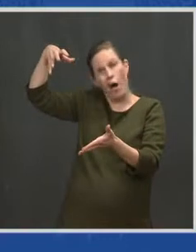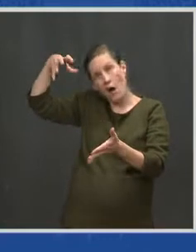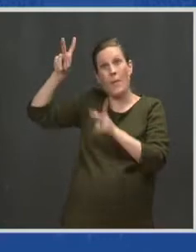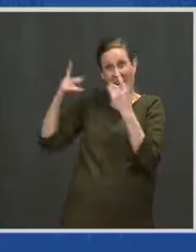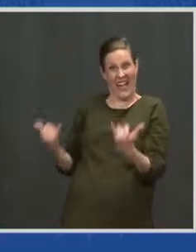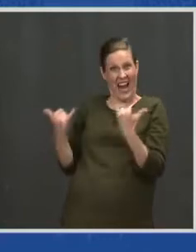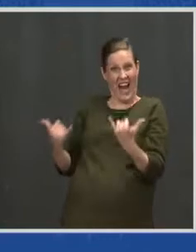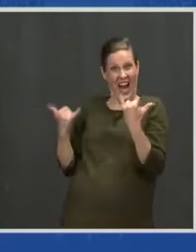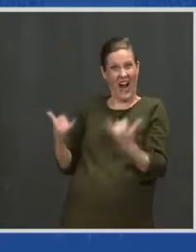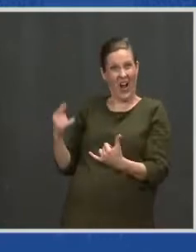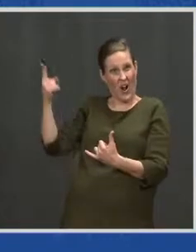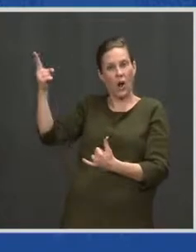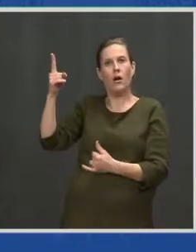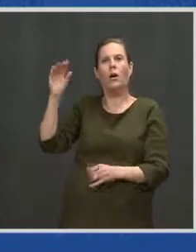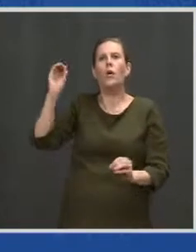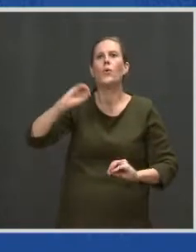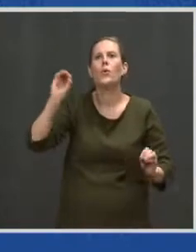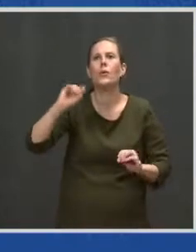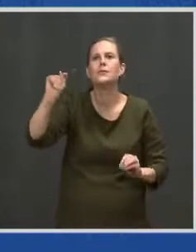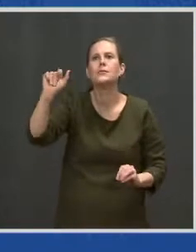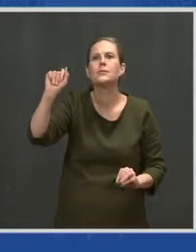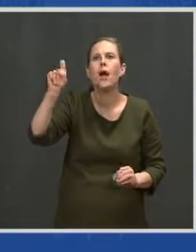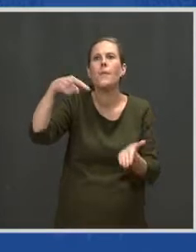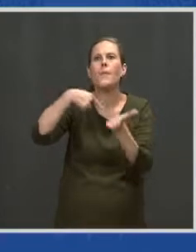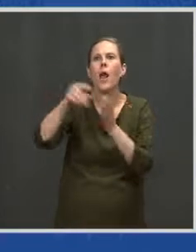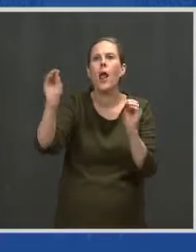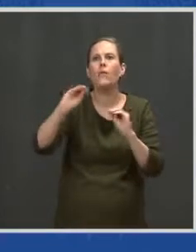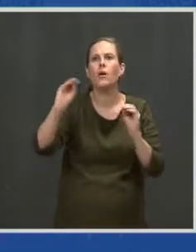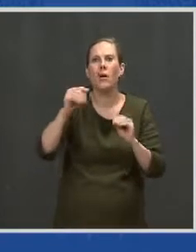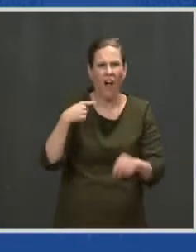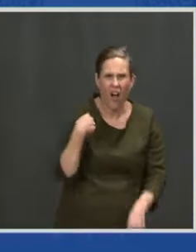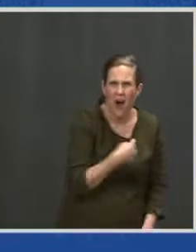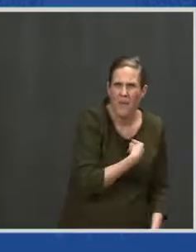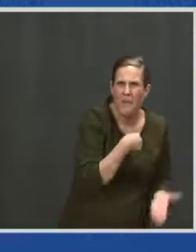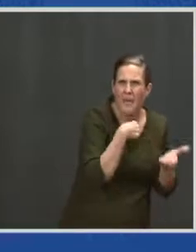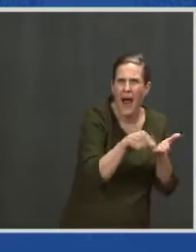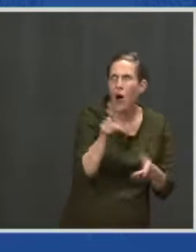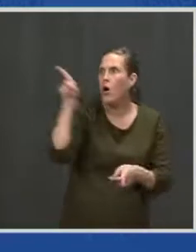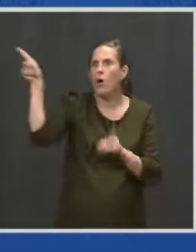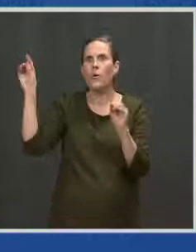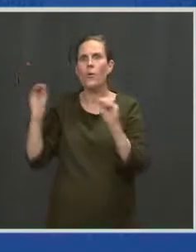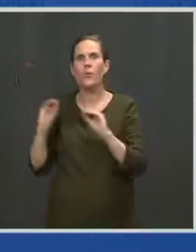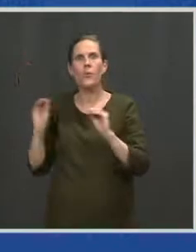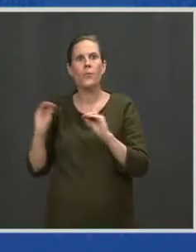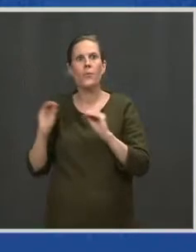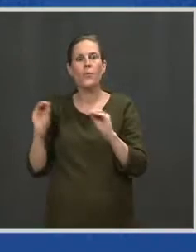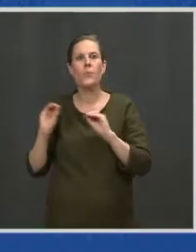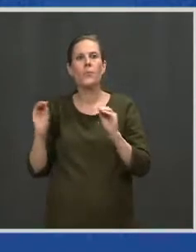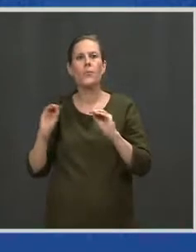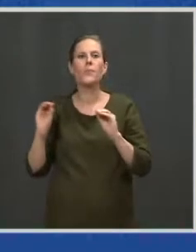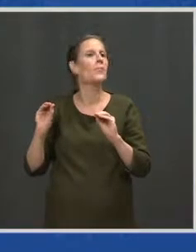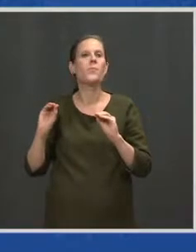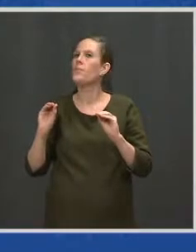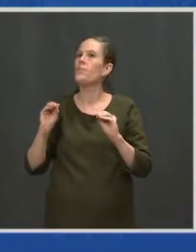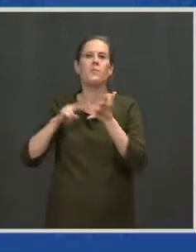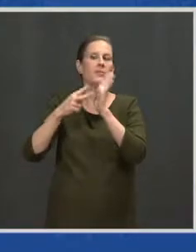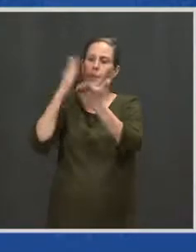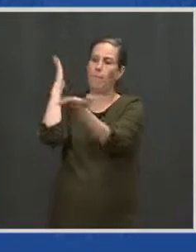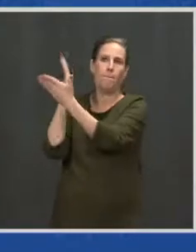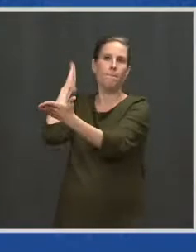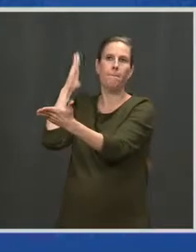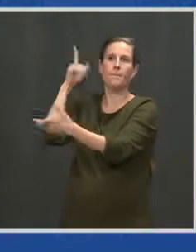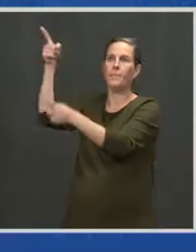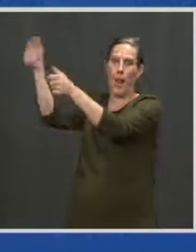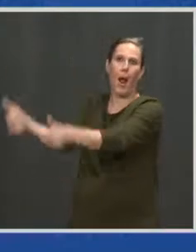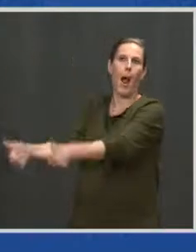all. We're going to raise the corporate tax. It was 35%, which is too high.